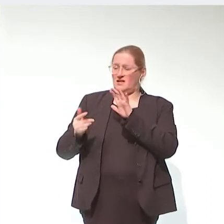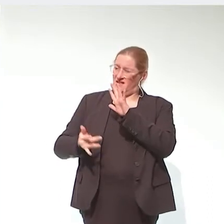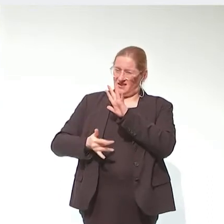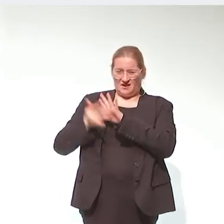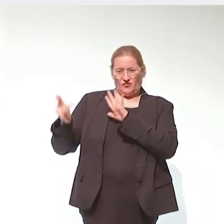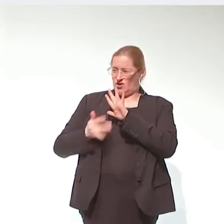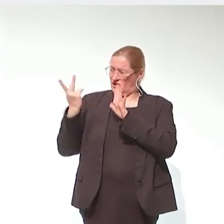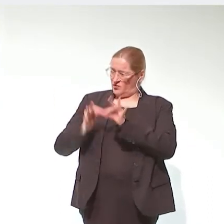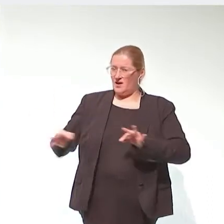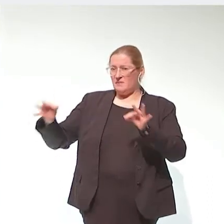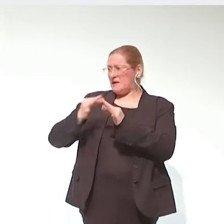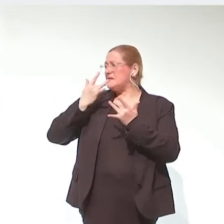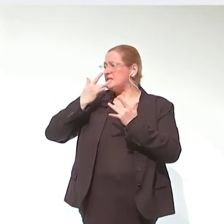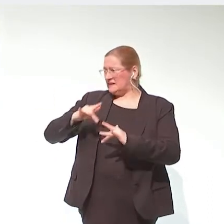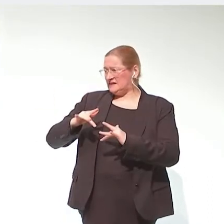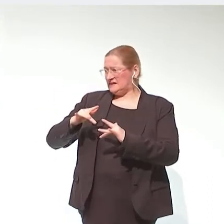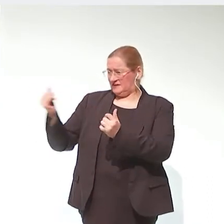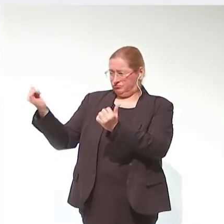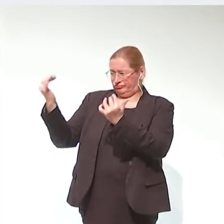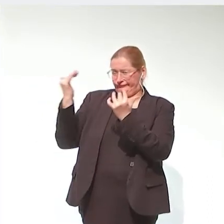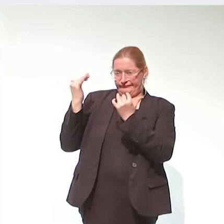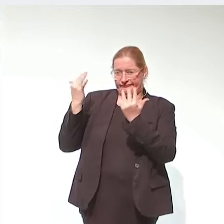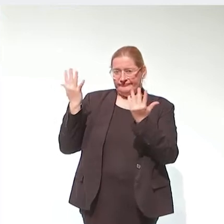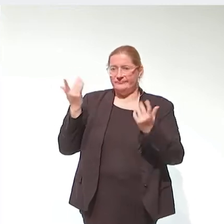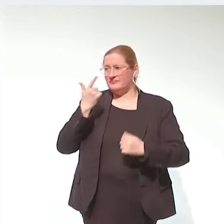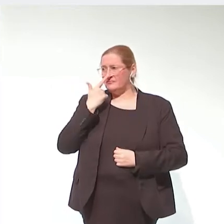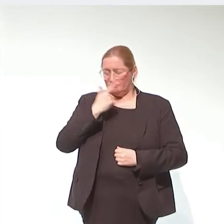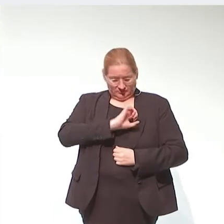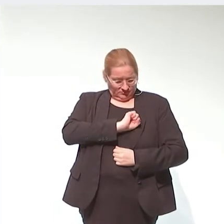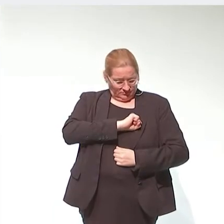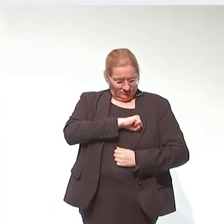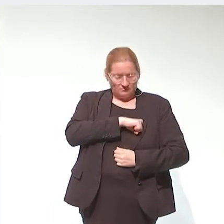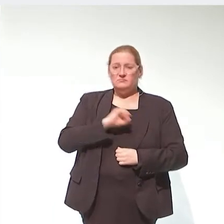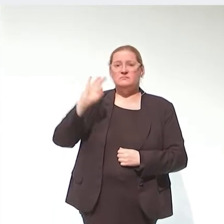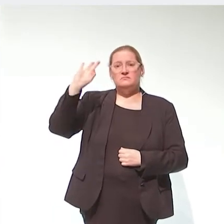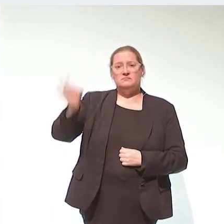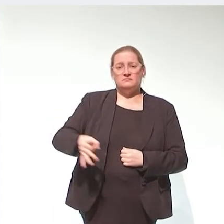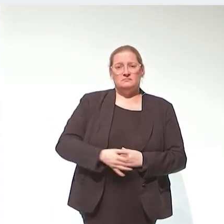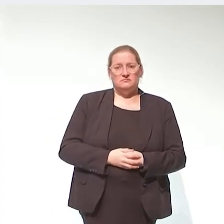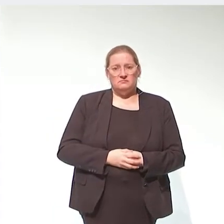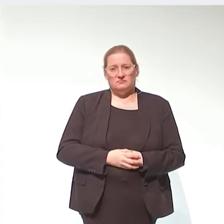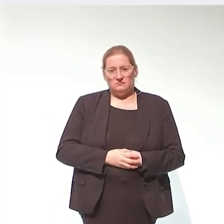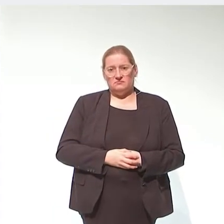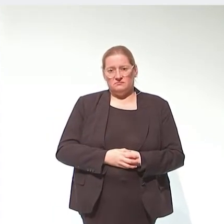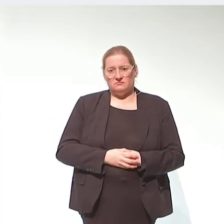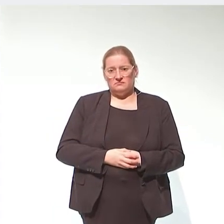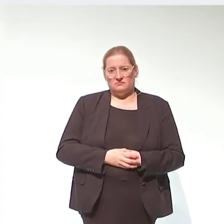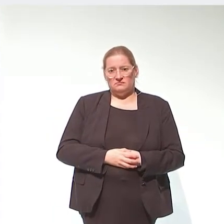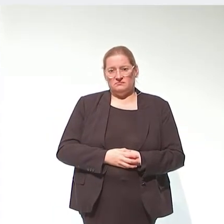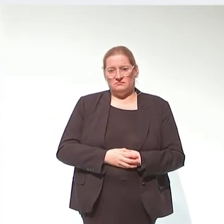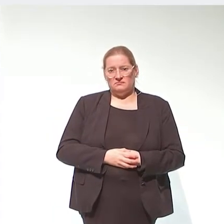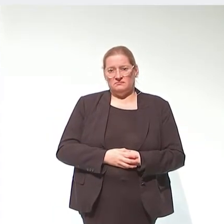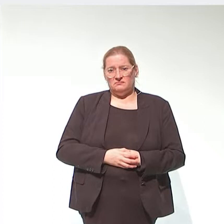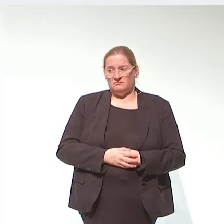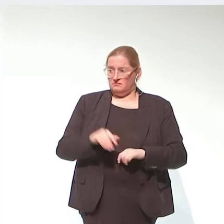behind, to either defend their country or those who cannot leave. So how can we